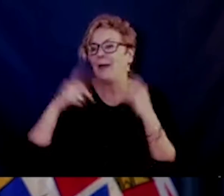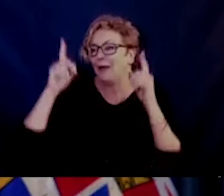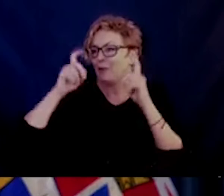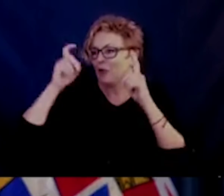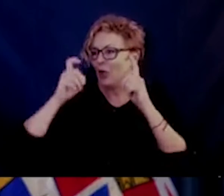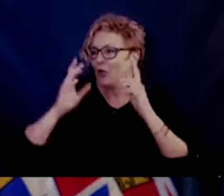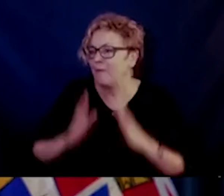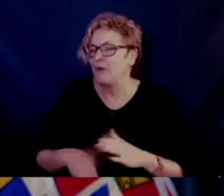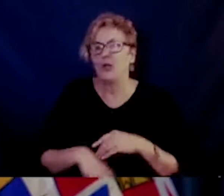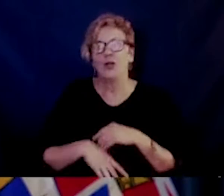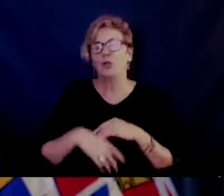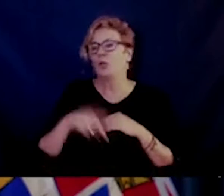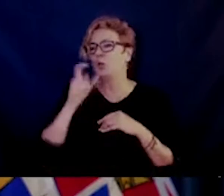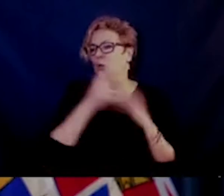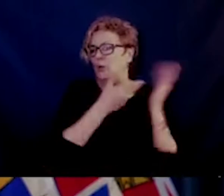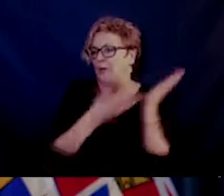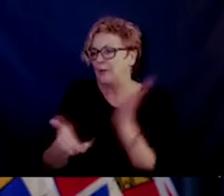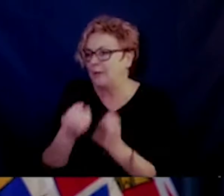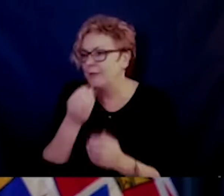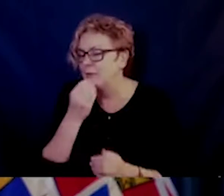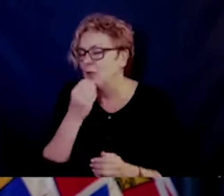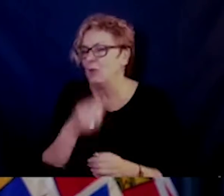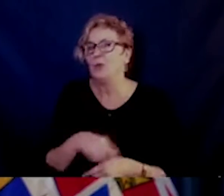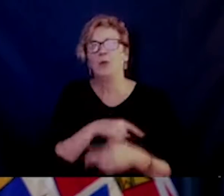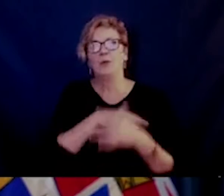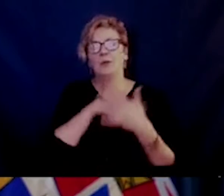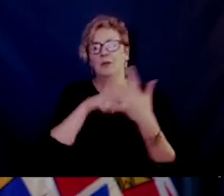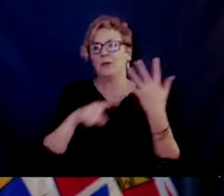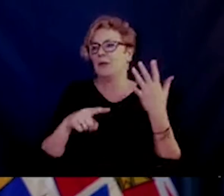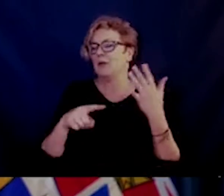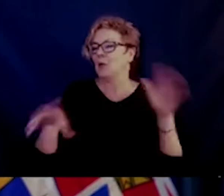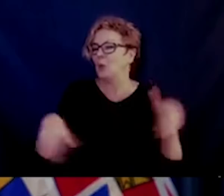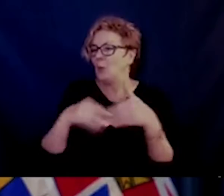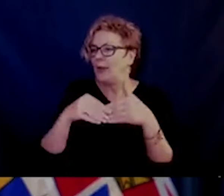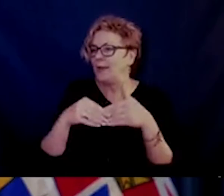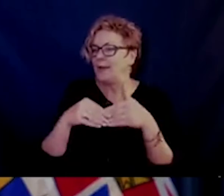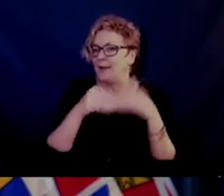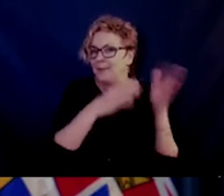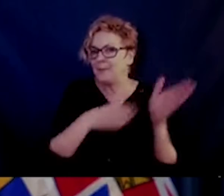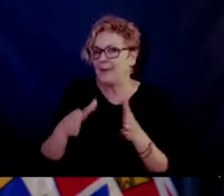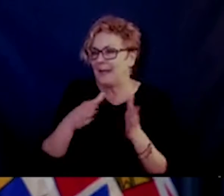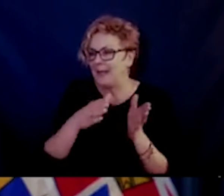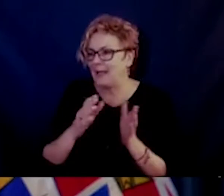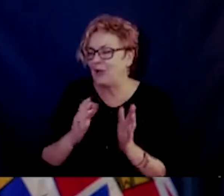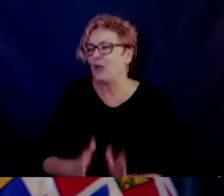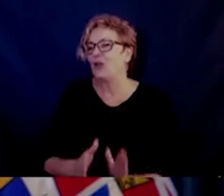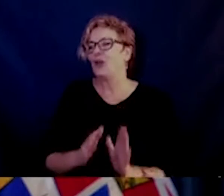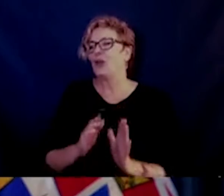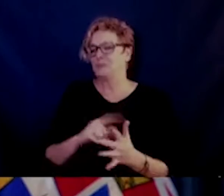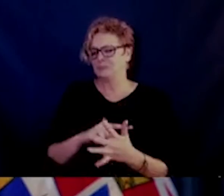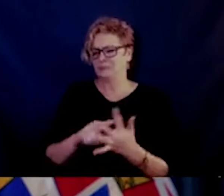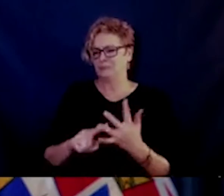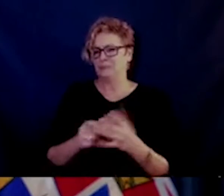is important to make their night special. What do you have to say in terms of guidance on that sort of thing? You know, and there's